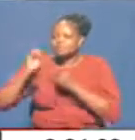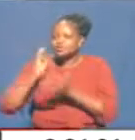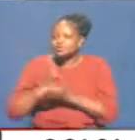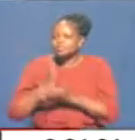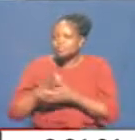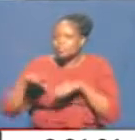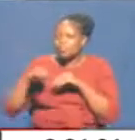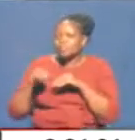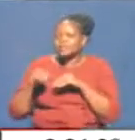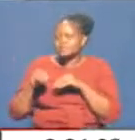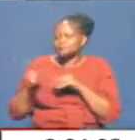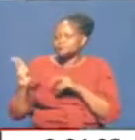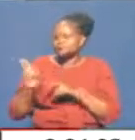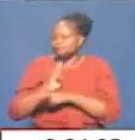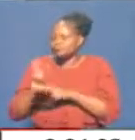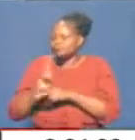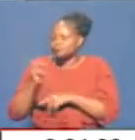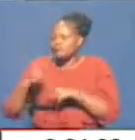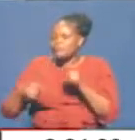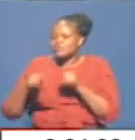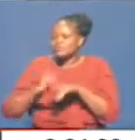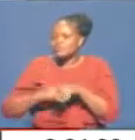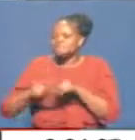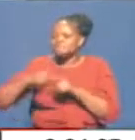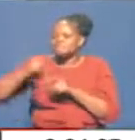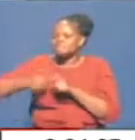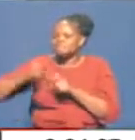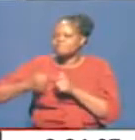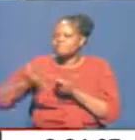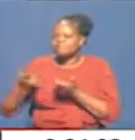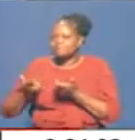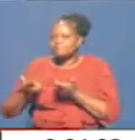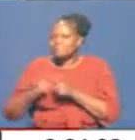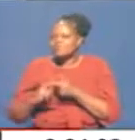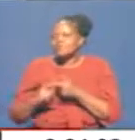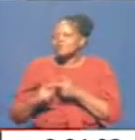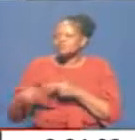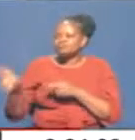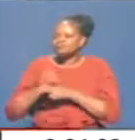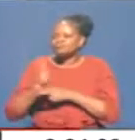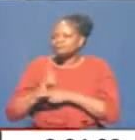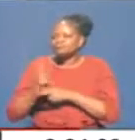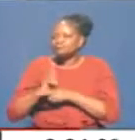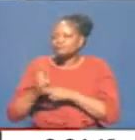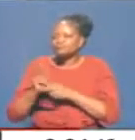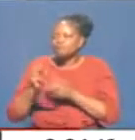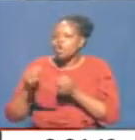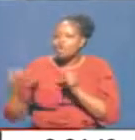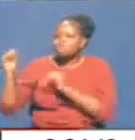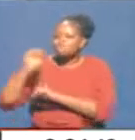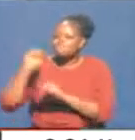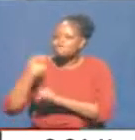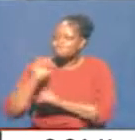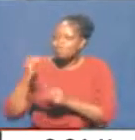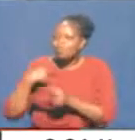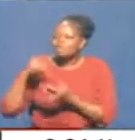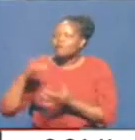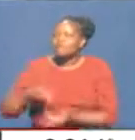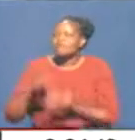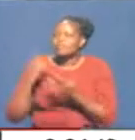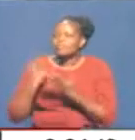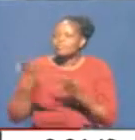is monitored right from the manufacturing, and it is monitored all the way through transportation. There are special monitors that